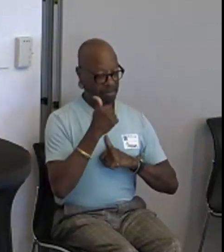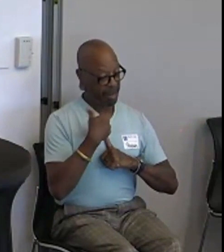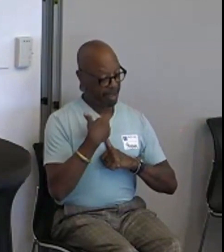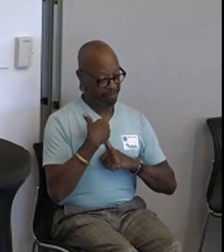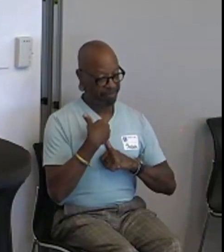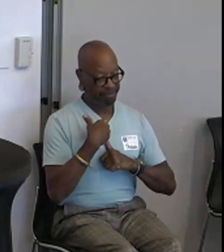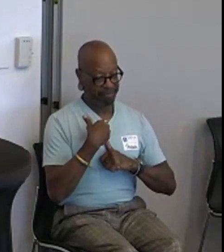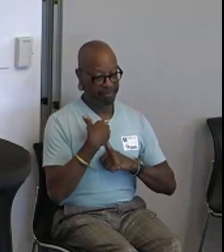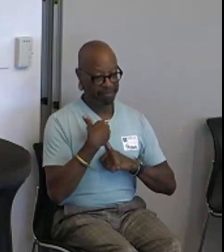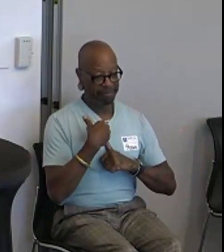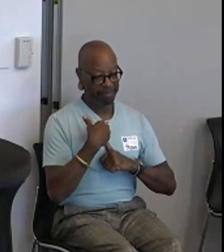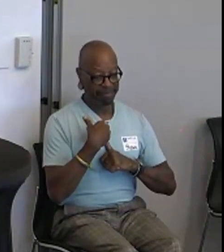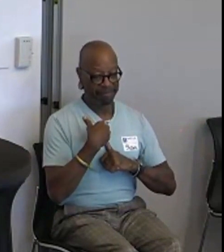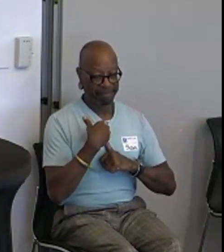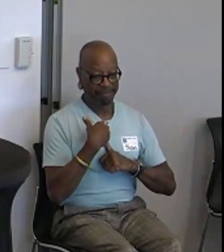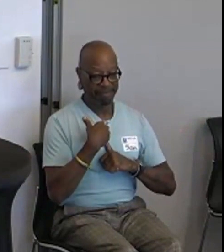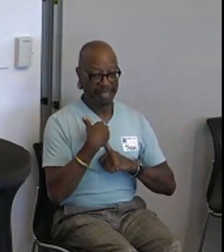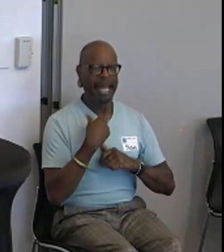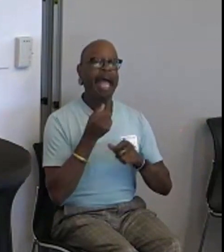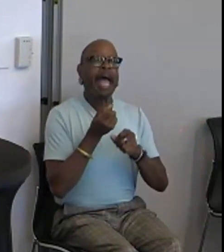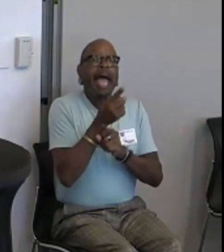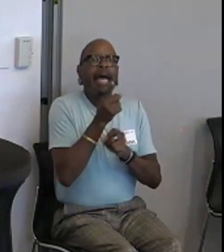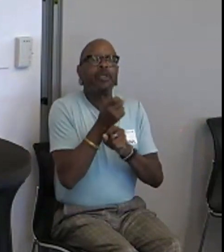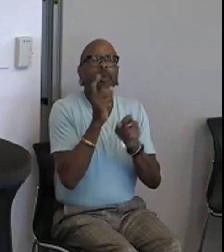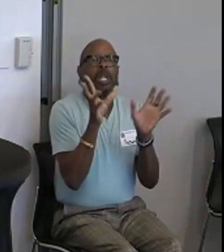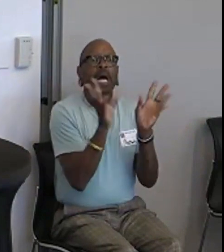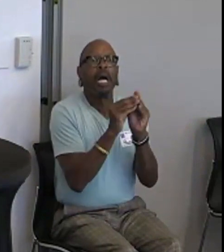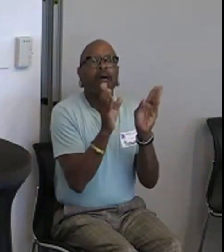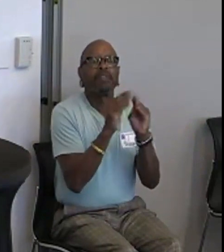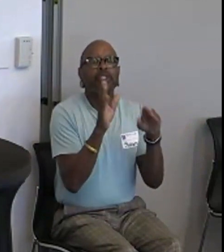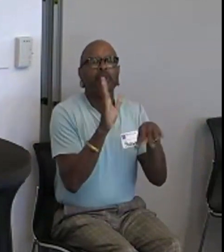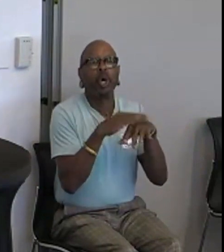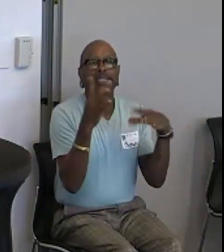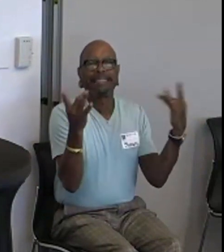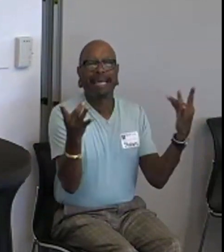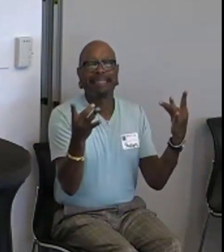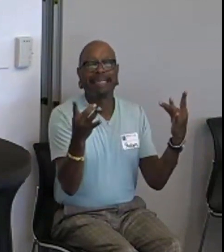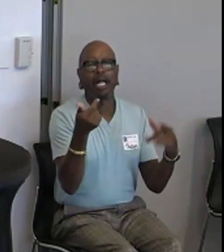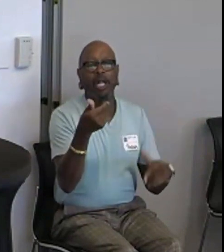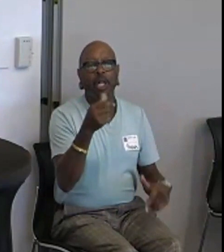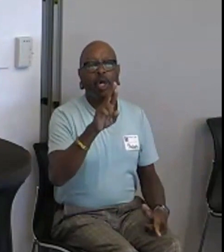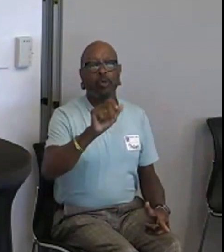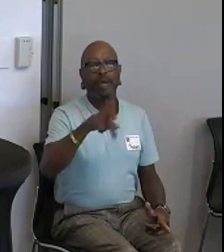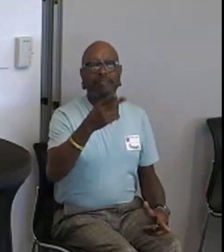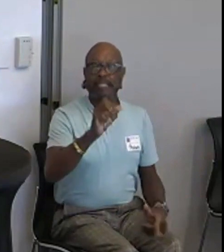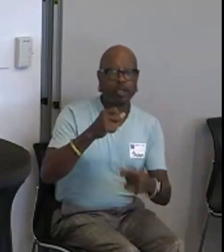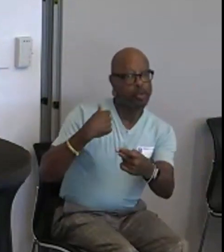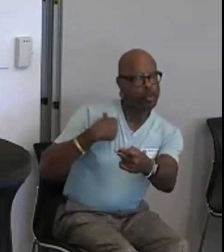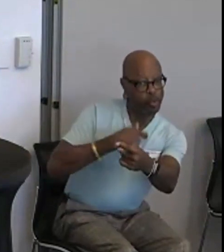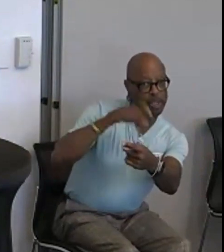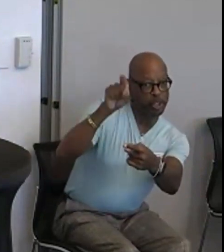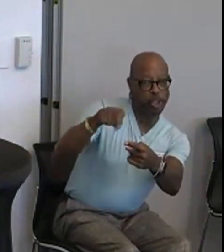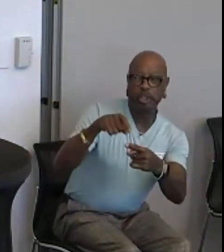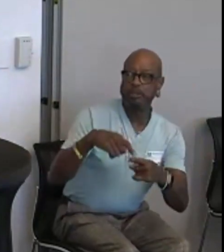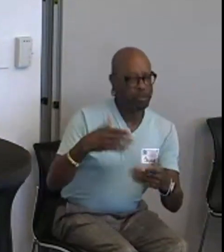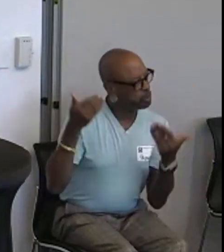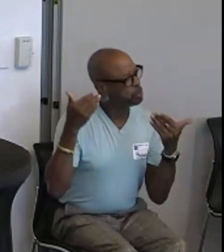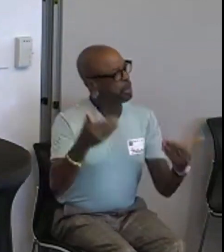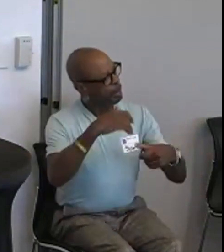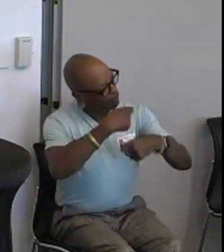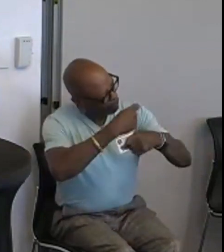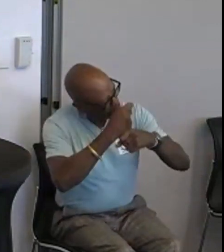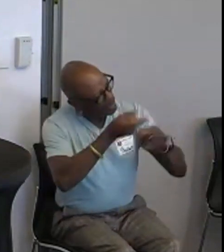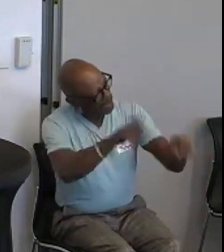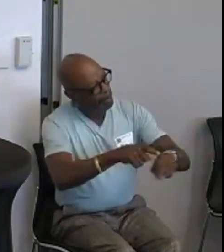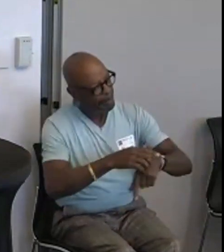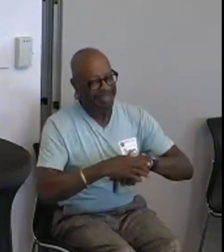have an annual conference on tactile graphics. We don't have it, and there